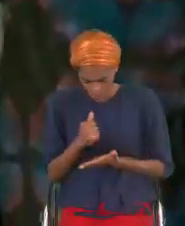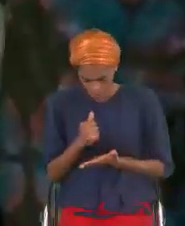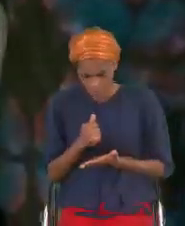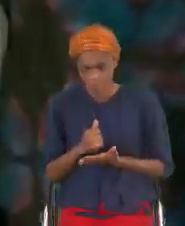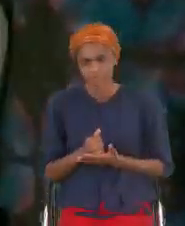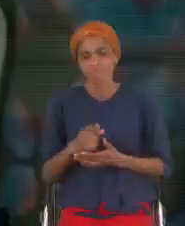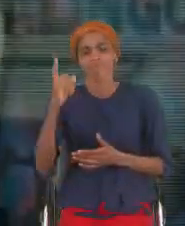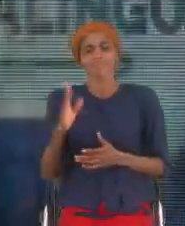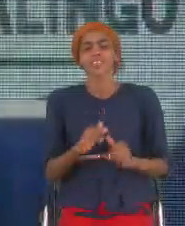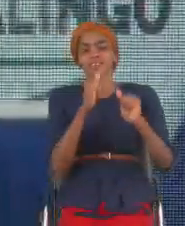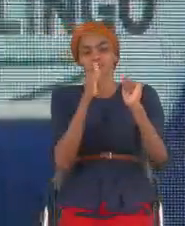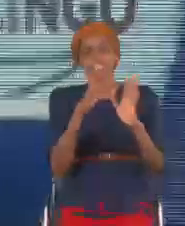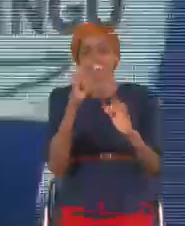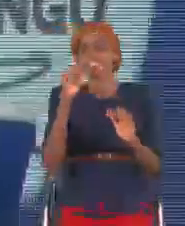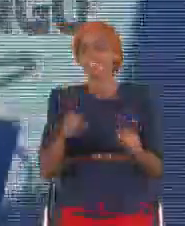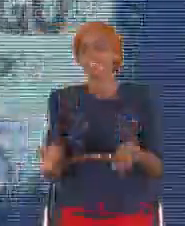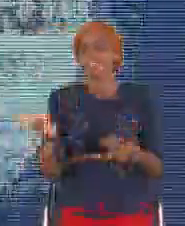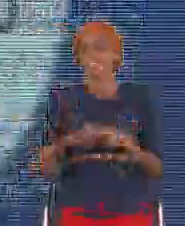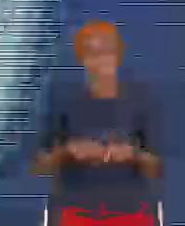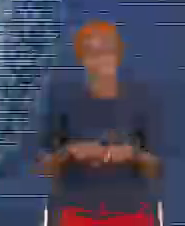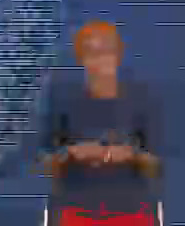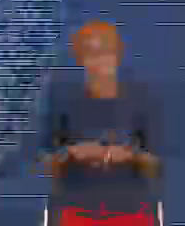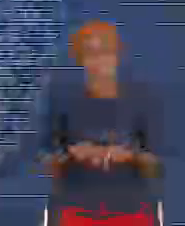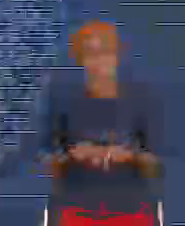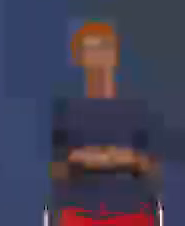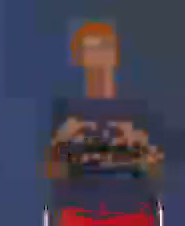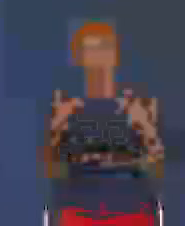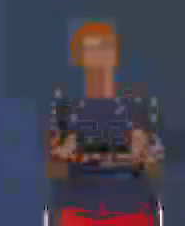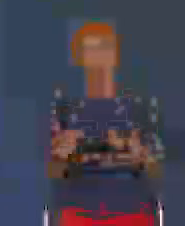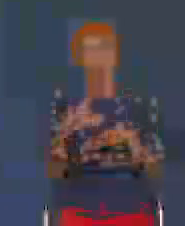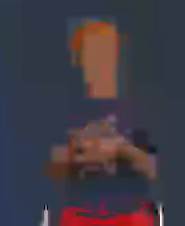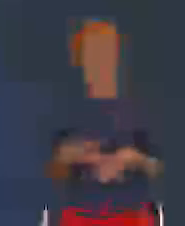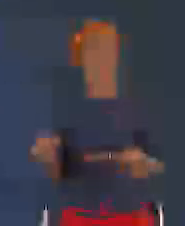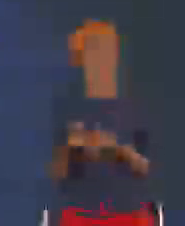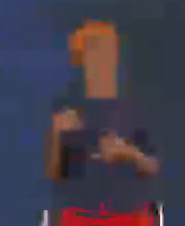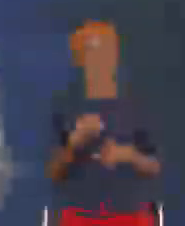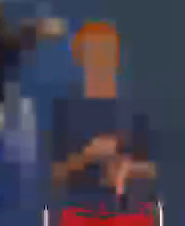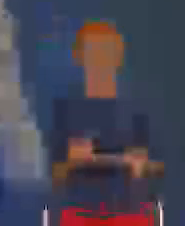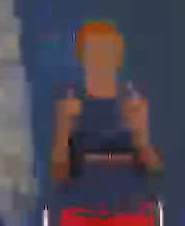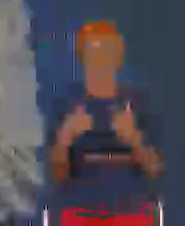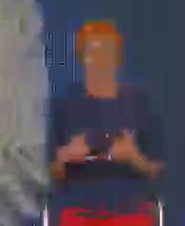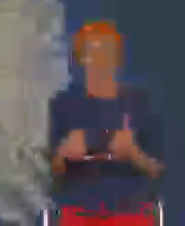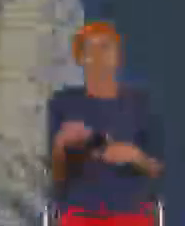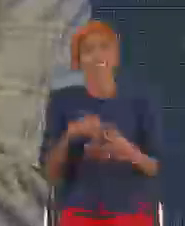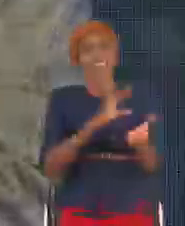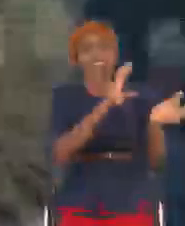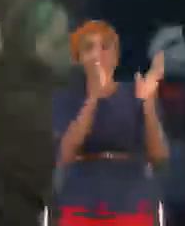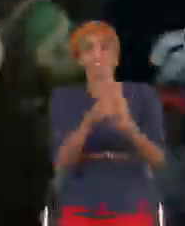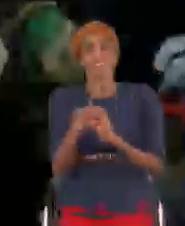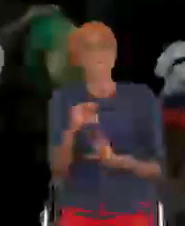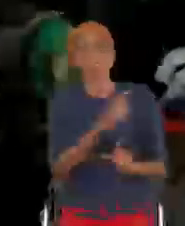God bless you. You can sit down. Tonight, as we come in the presence of the